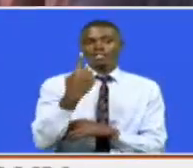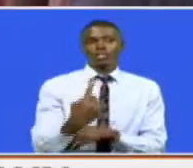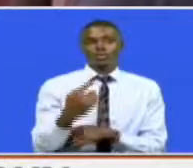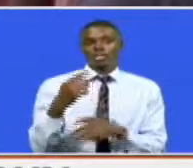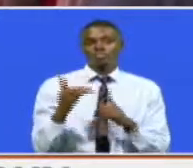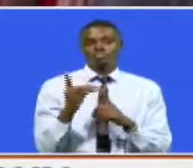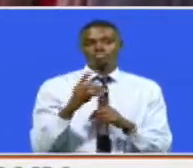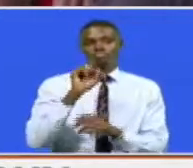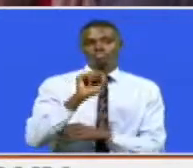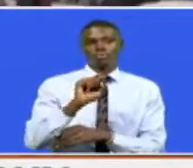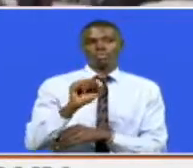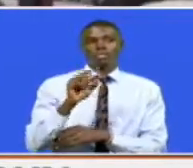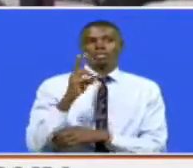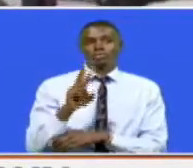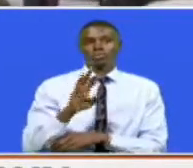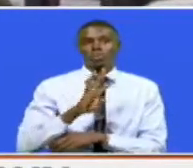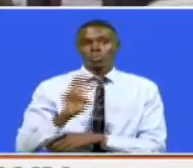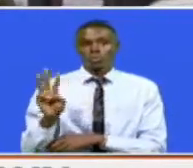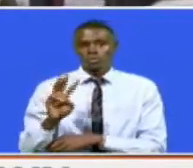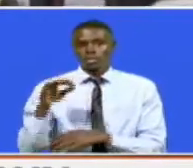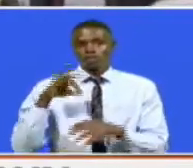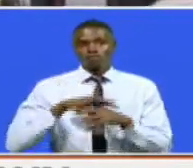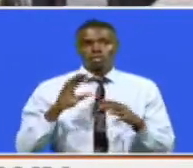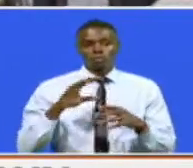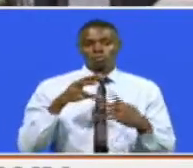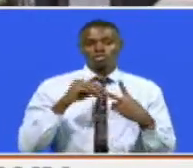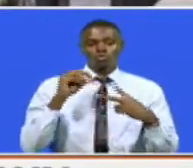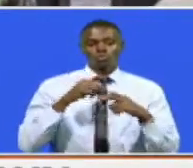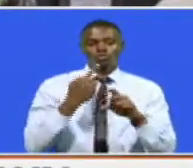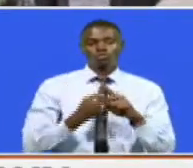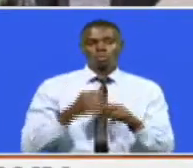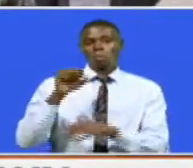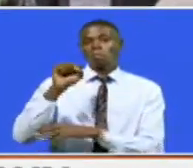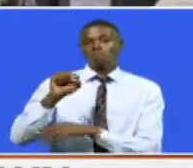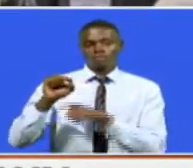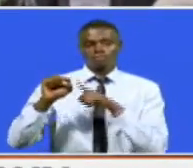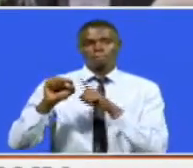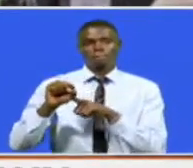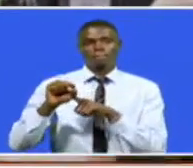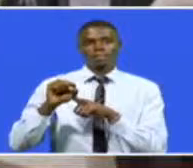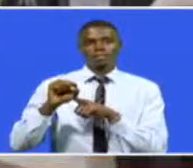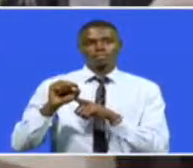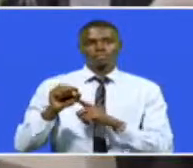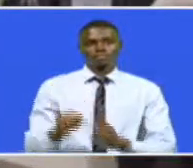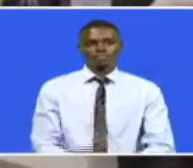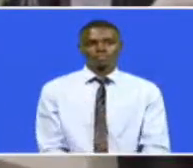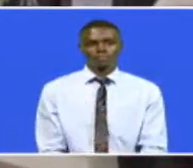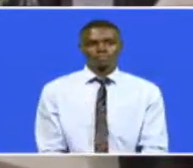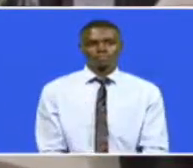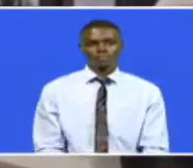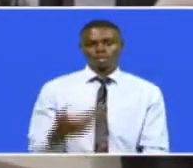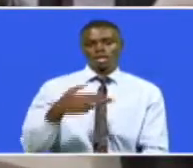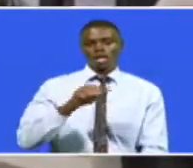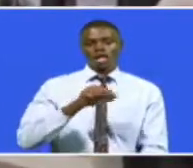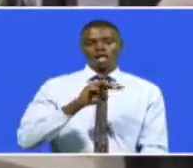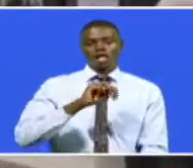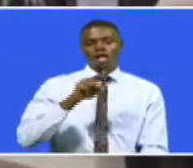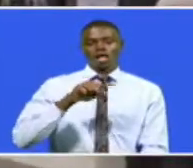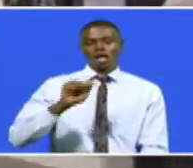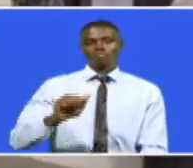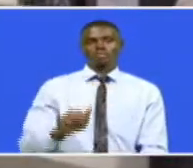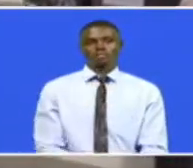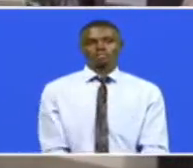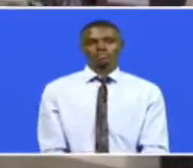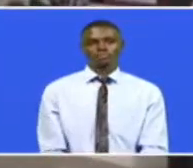already out of the race, voters will now choose from the five candidates gearing up for the showdown. Hamza Yusuf, KTN